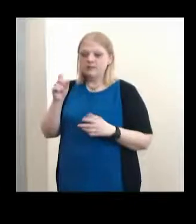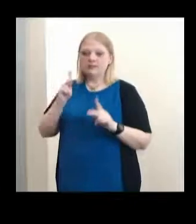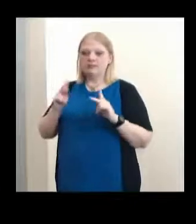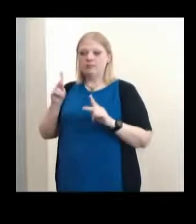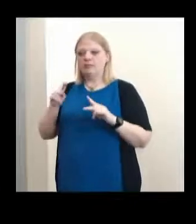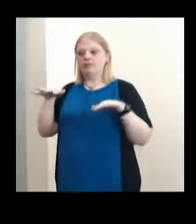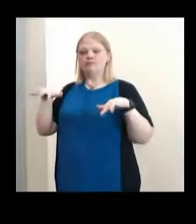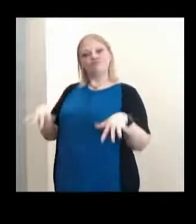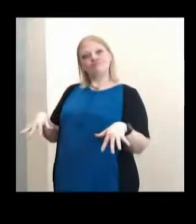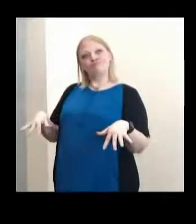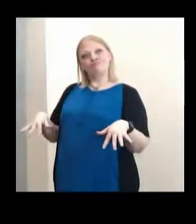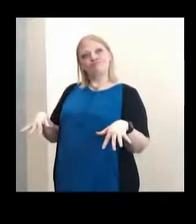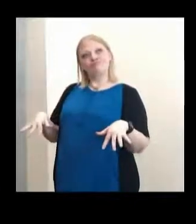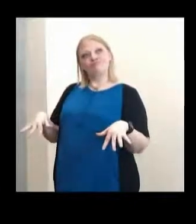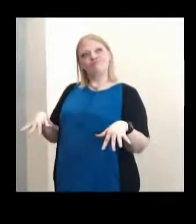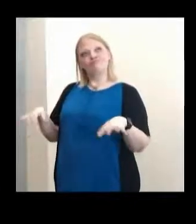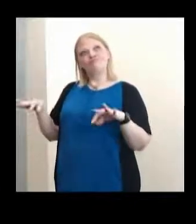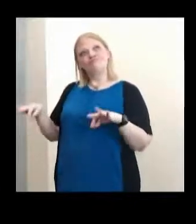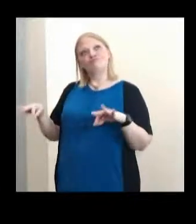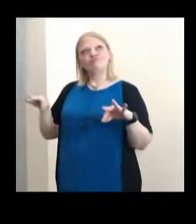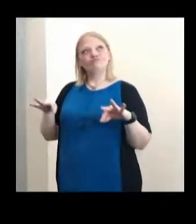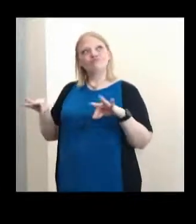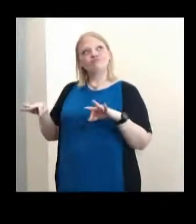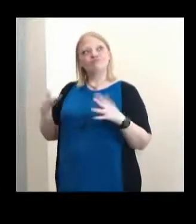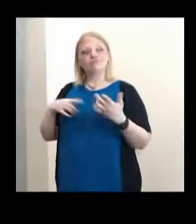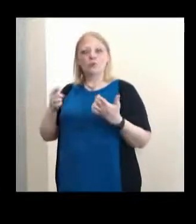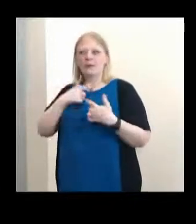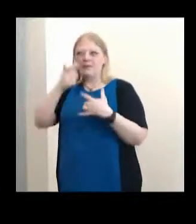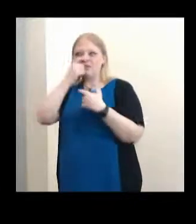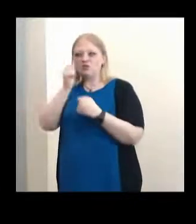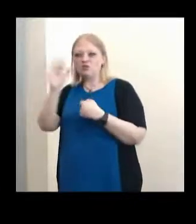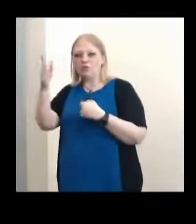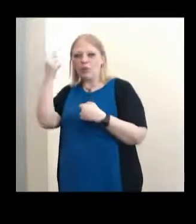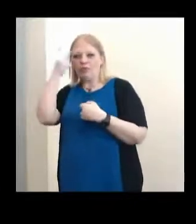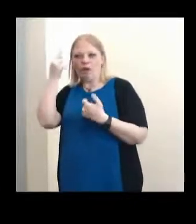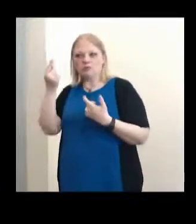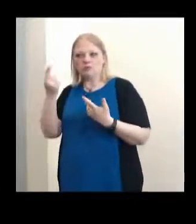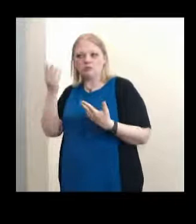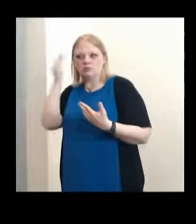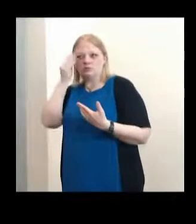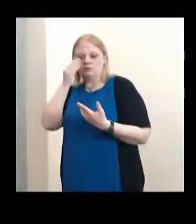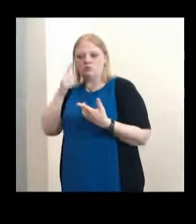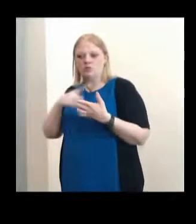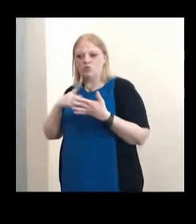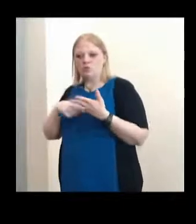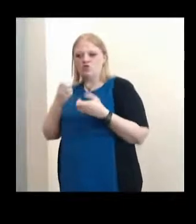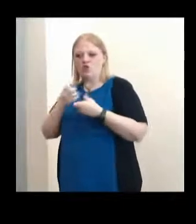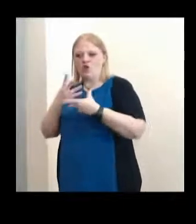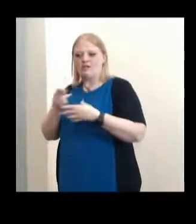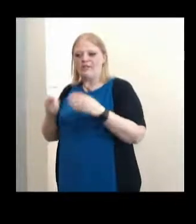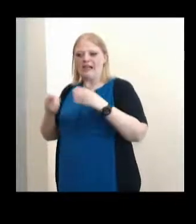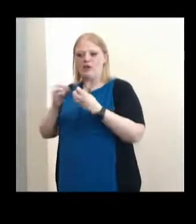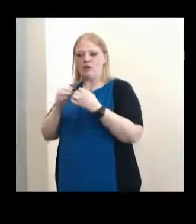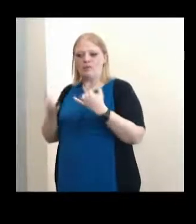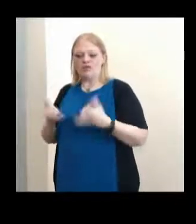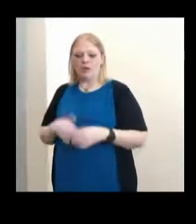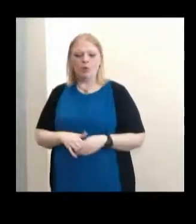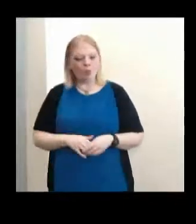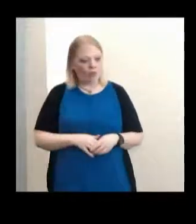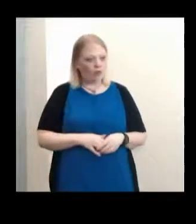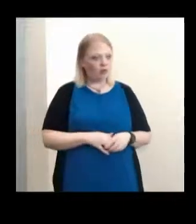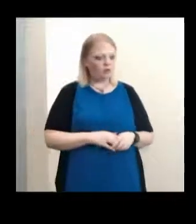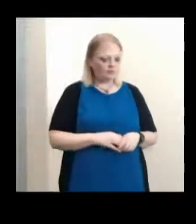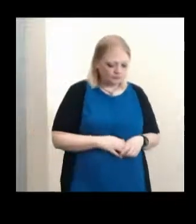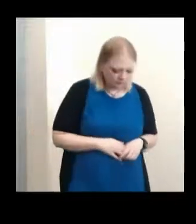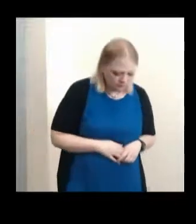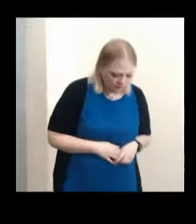lax. So just interested in your thoughts on what's contributing to these higher numbers now. Well,